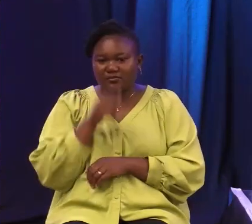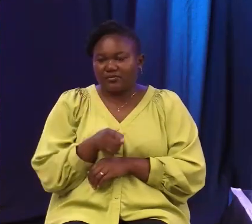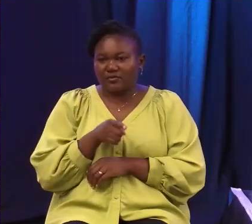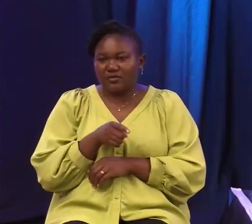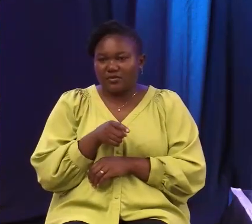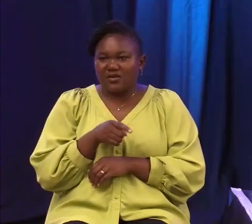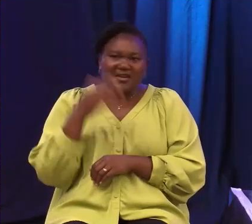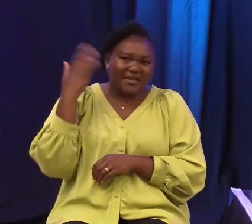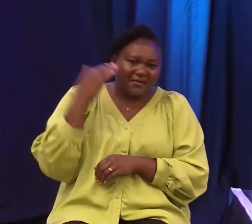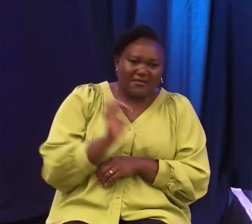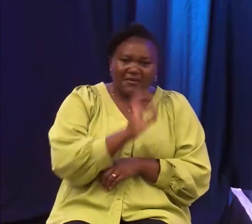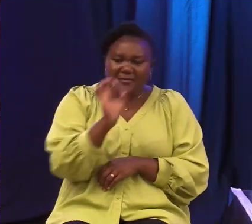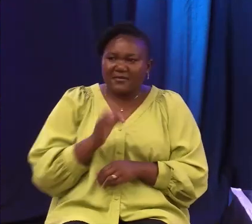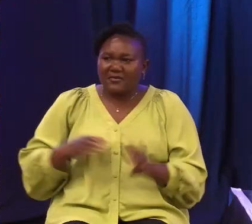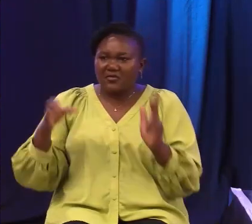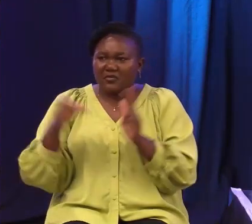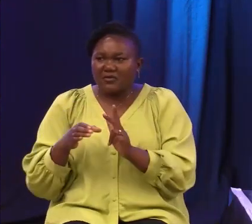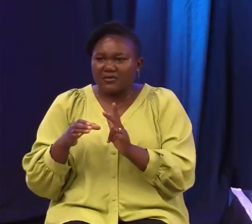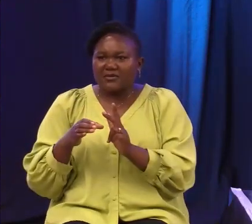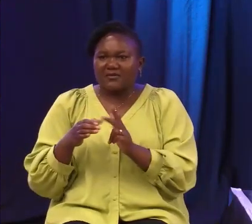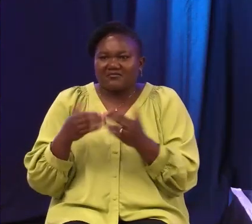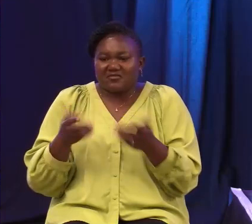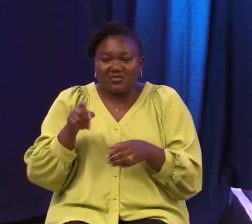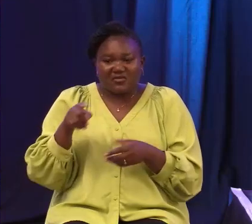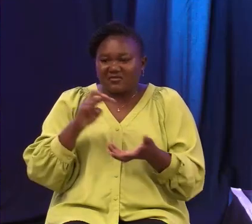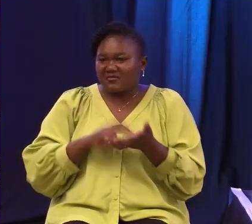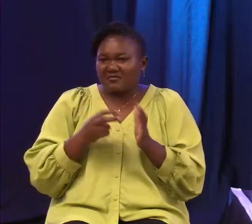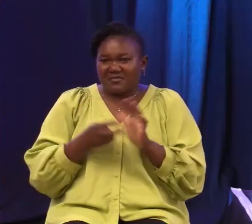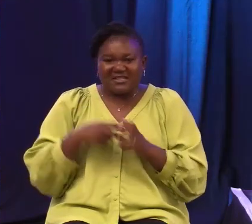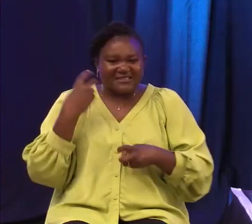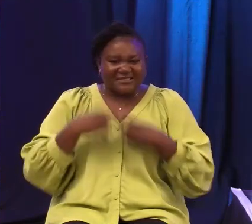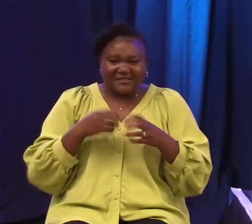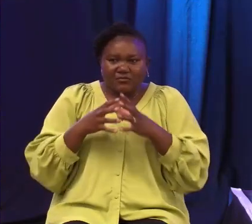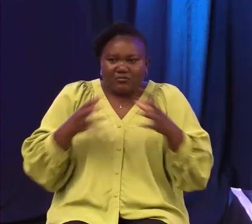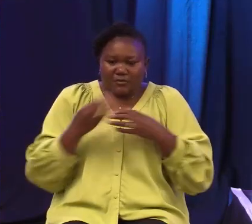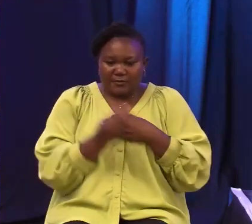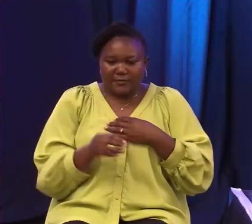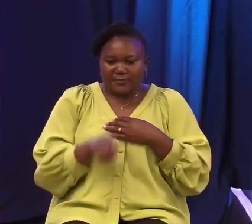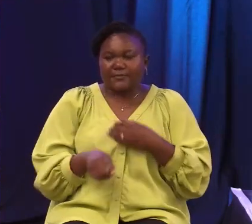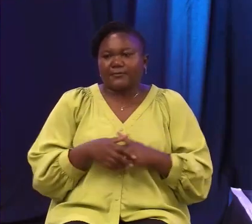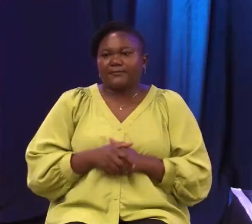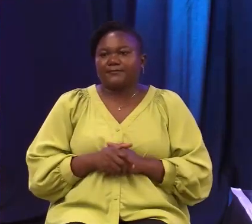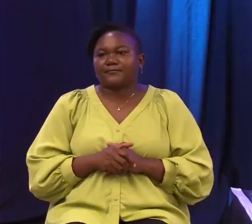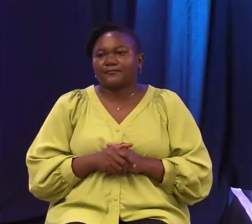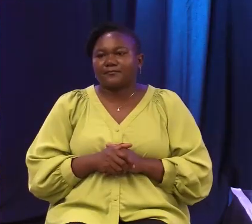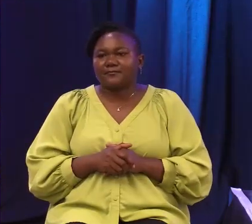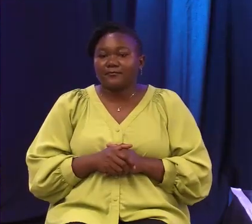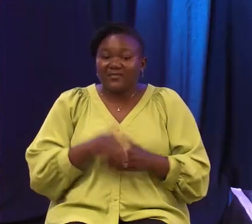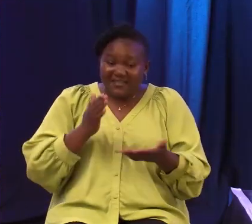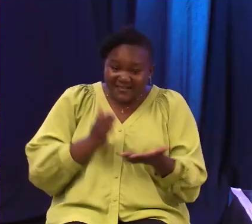behavior in communities and in families. That affects our children. The right of